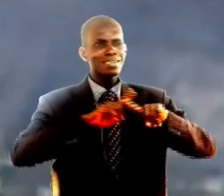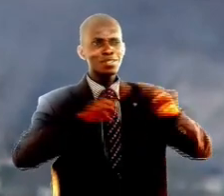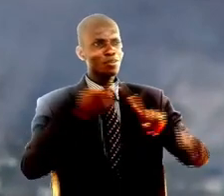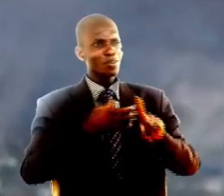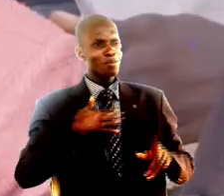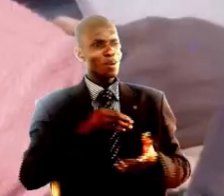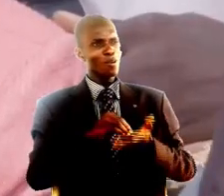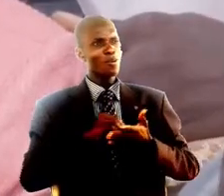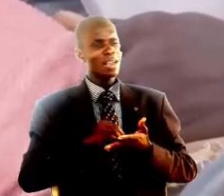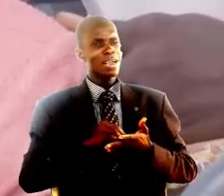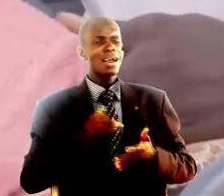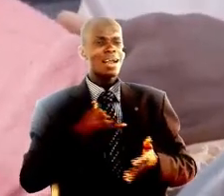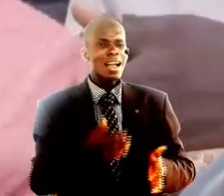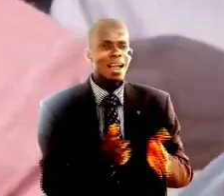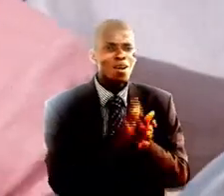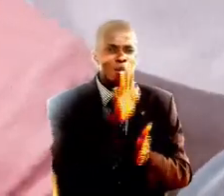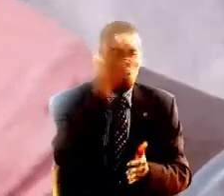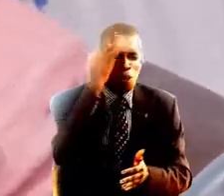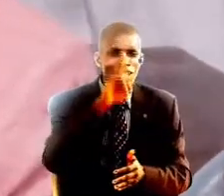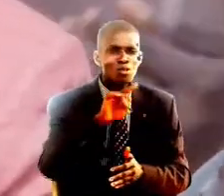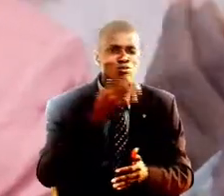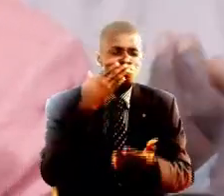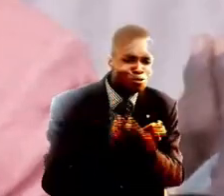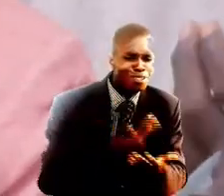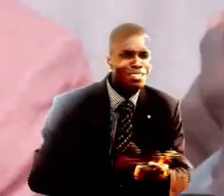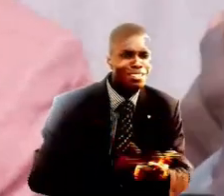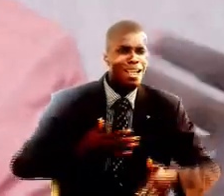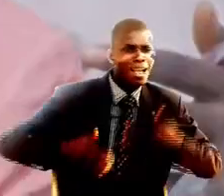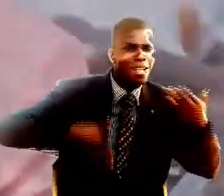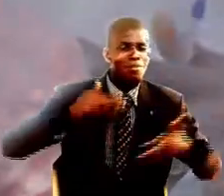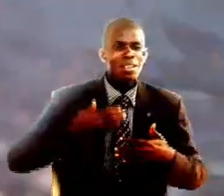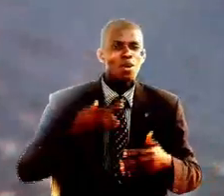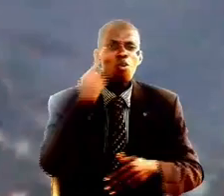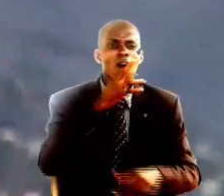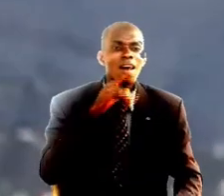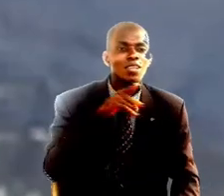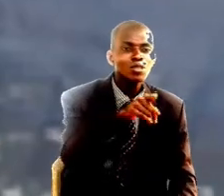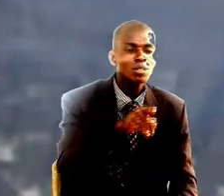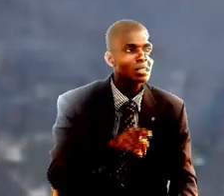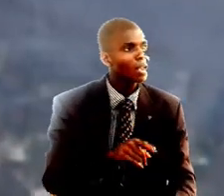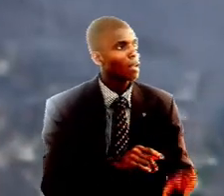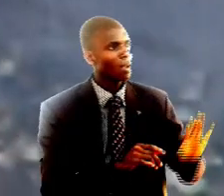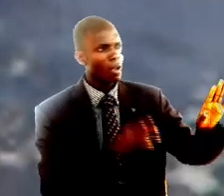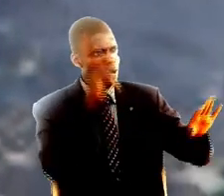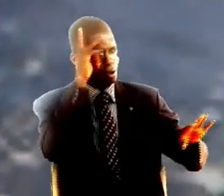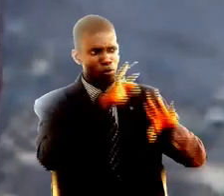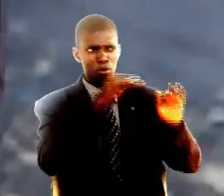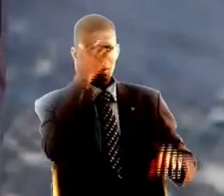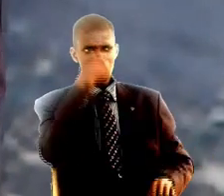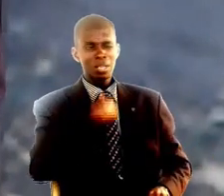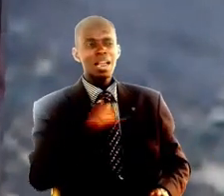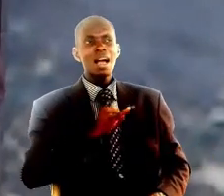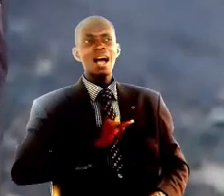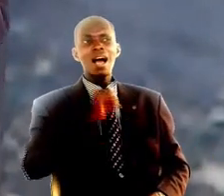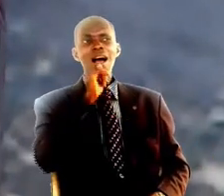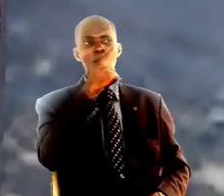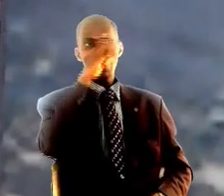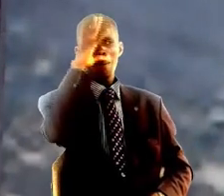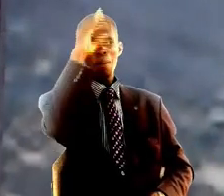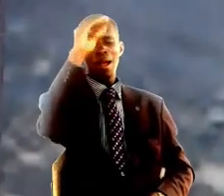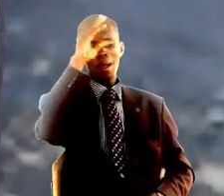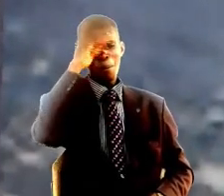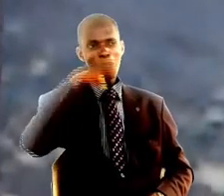this before. I said, wow, who are you? You said, I am the man, I am the woman, I'm the boy, I'm the girl